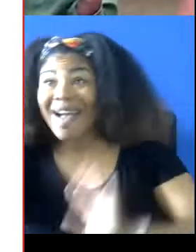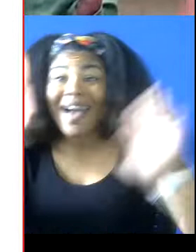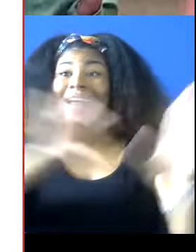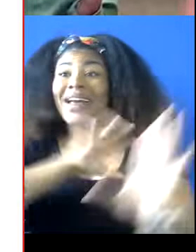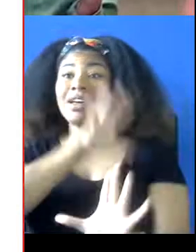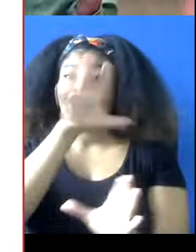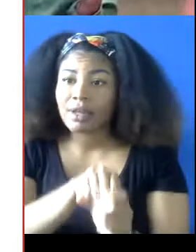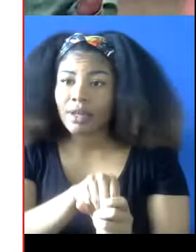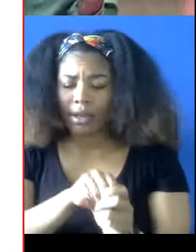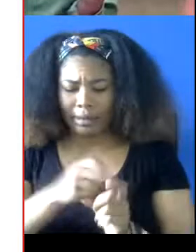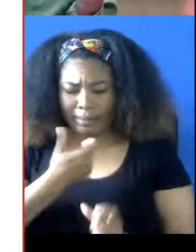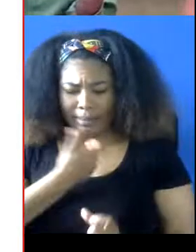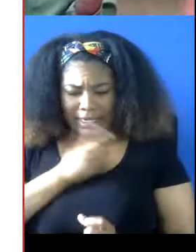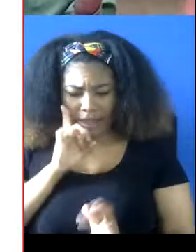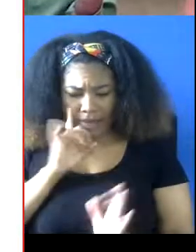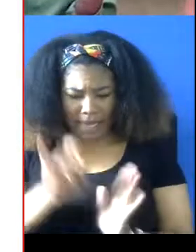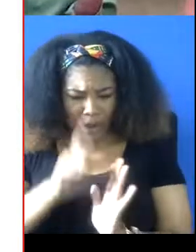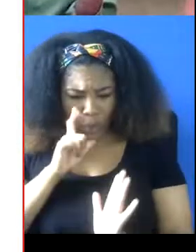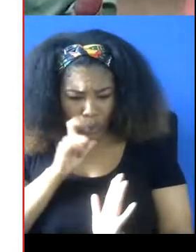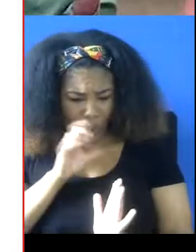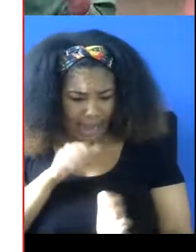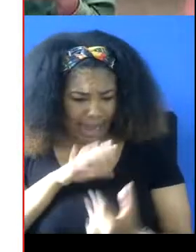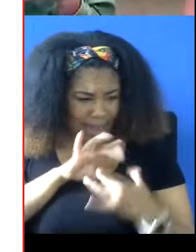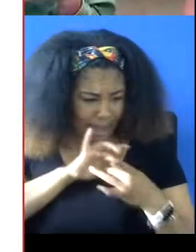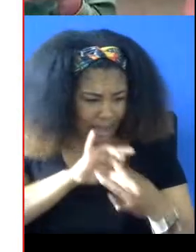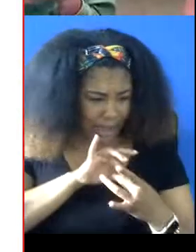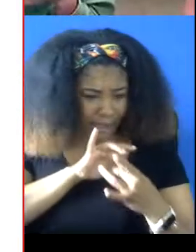own self-identity. That's a lot to think